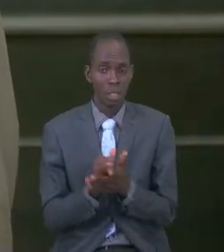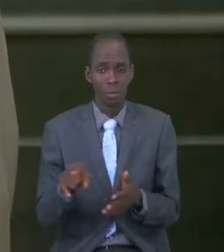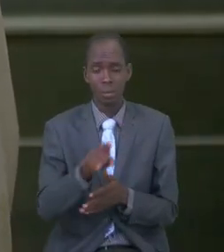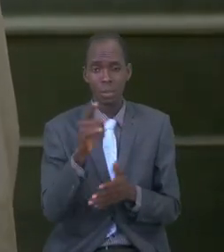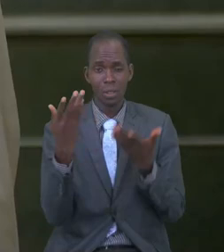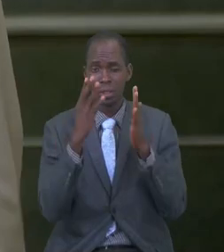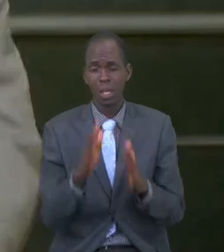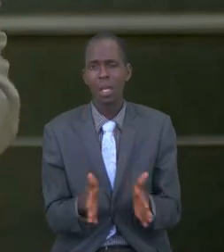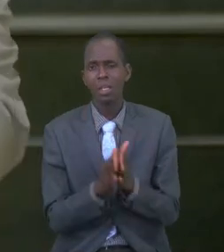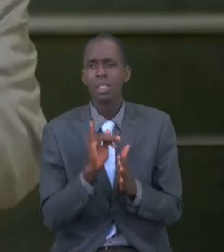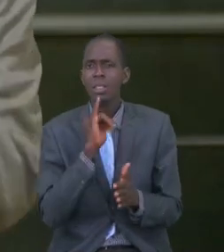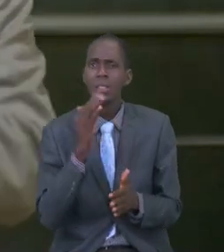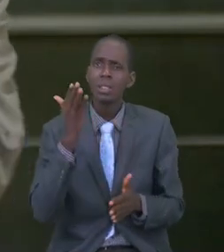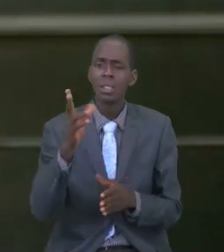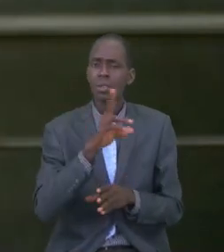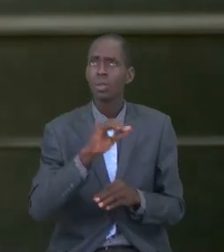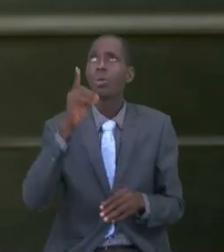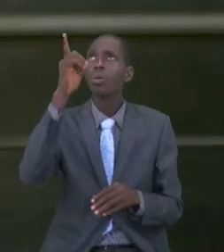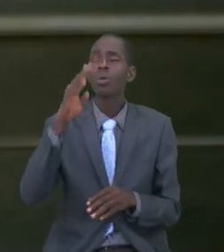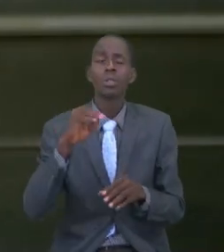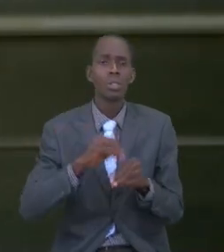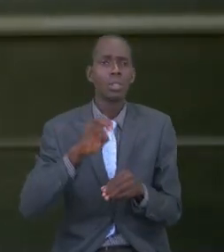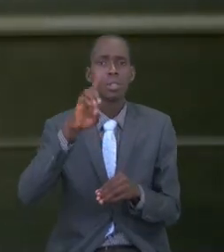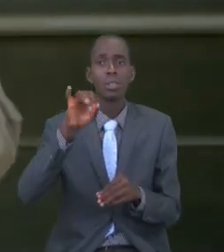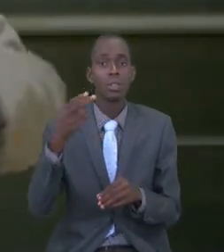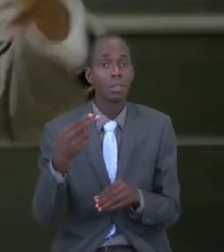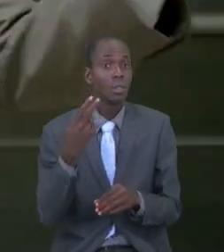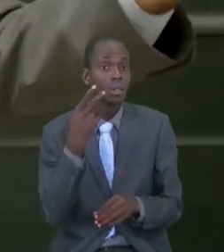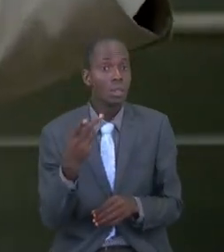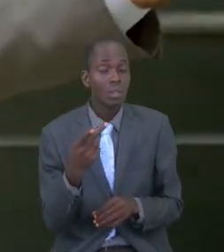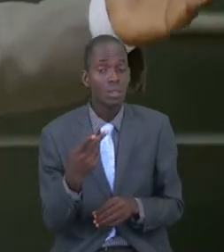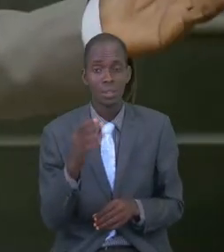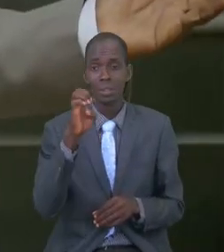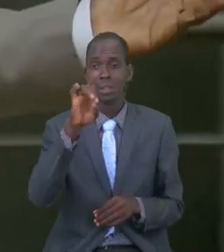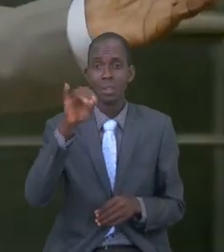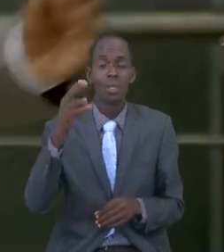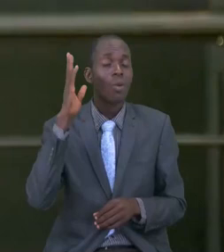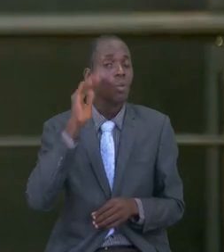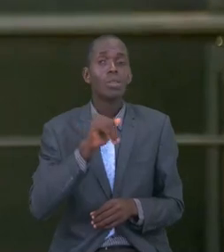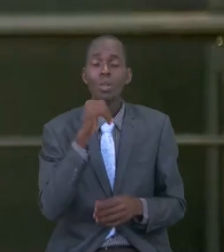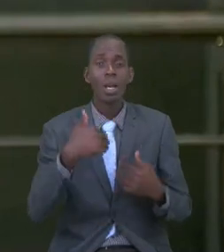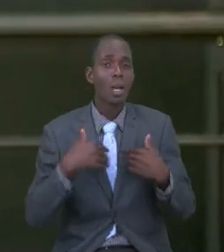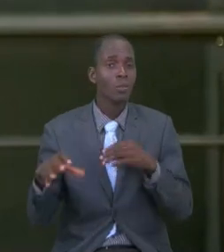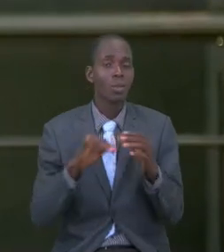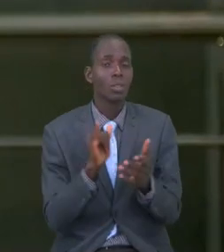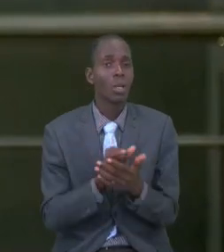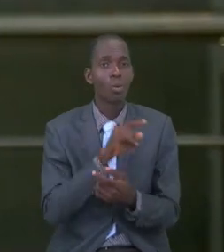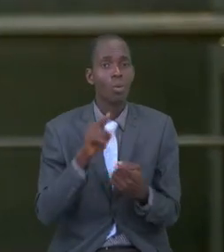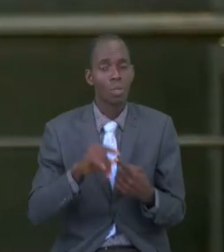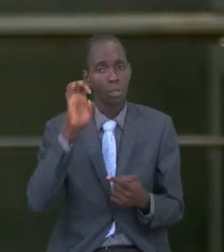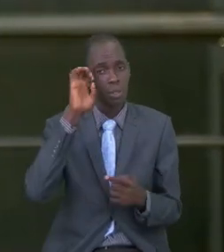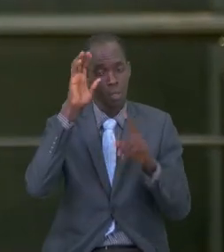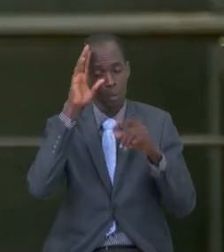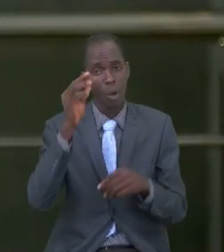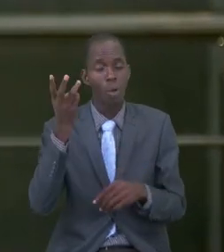in Israel? Elijah would not have done that in the days of discouragement, but now he